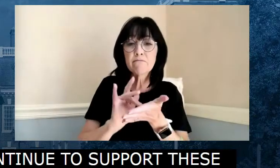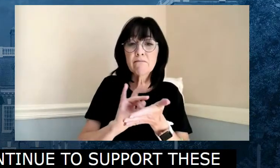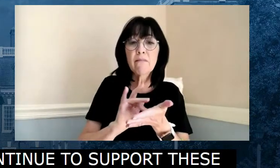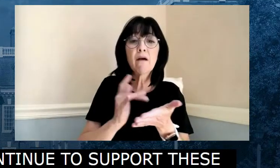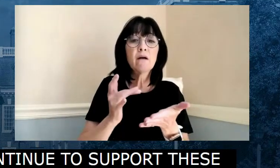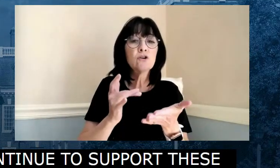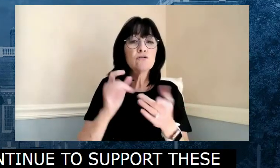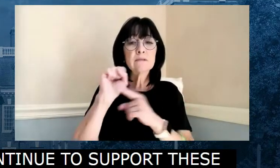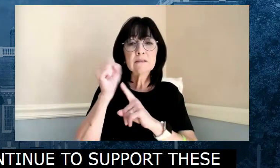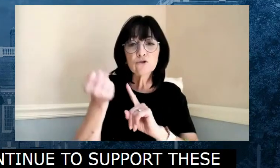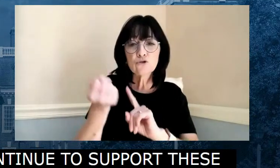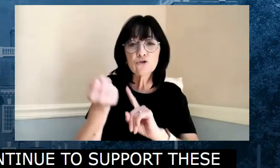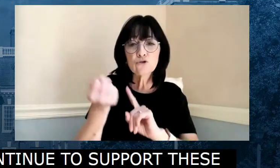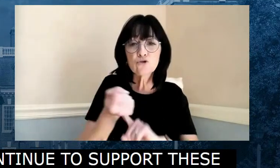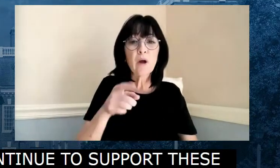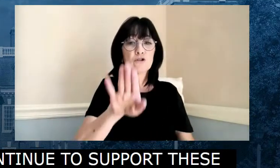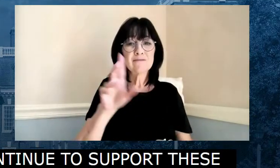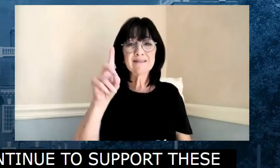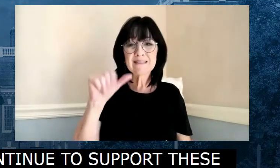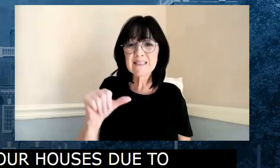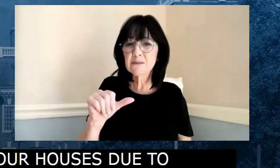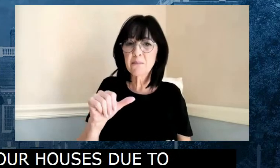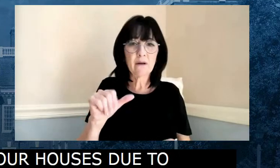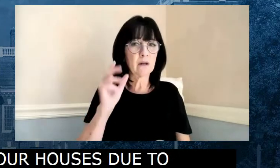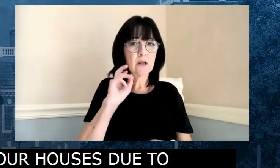the vaccine, please call our call center,